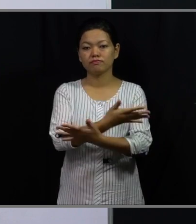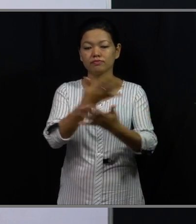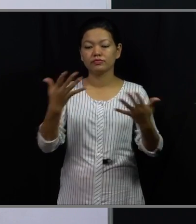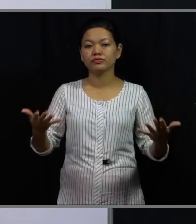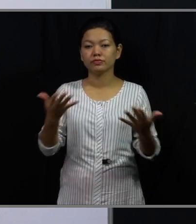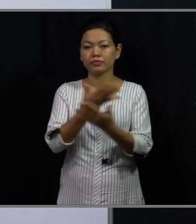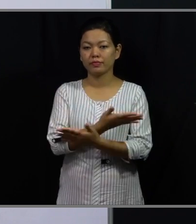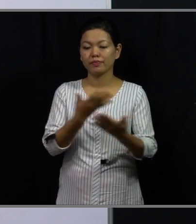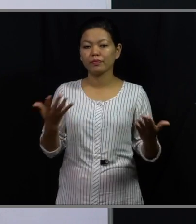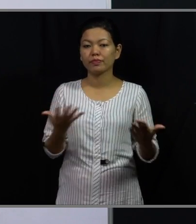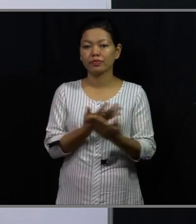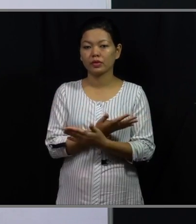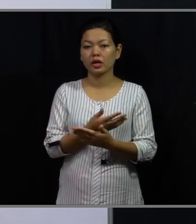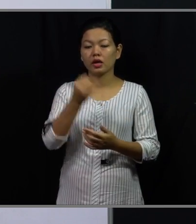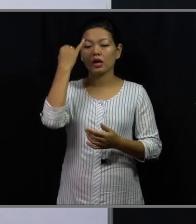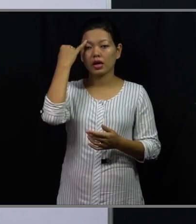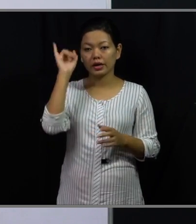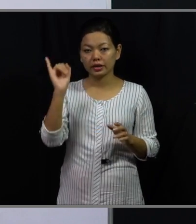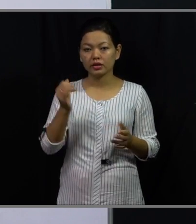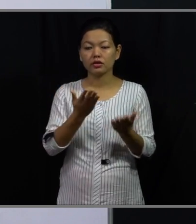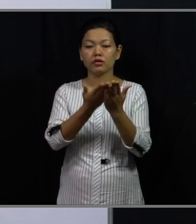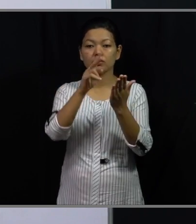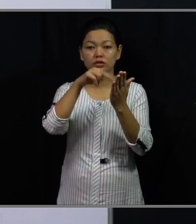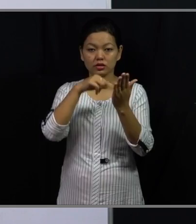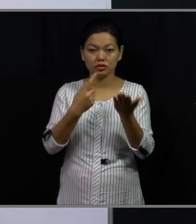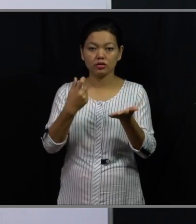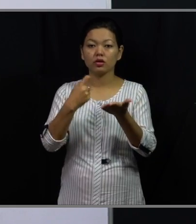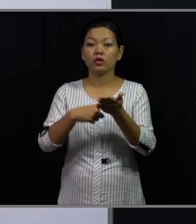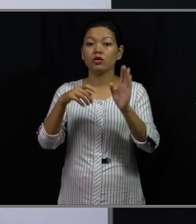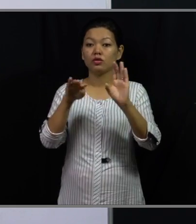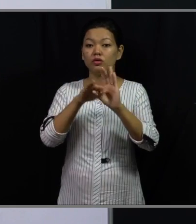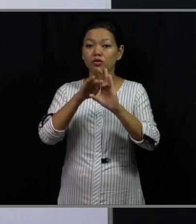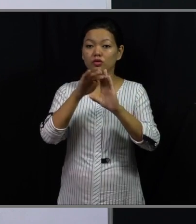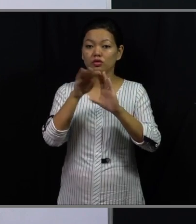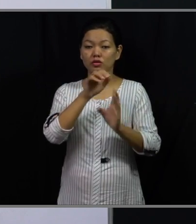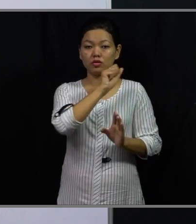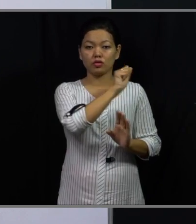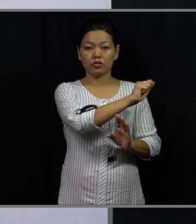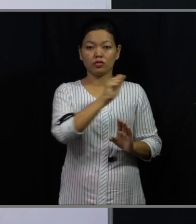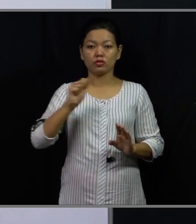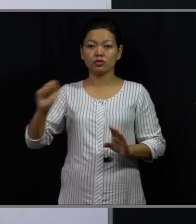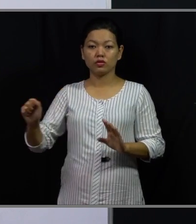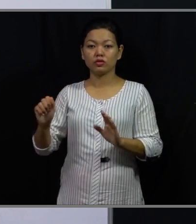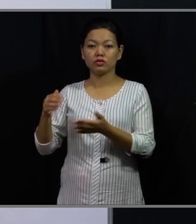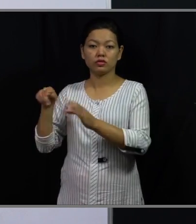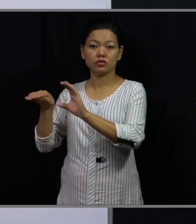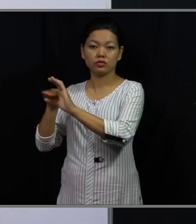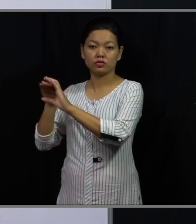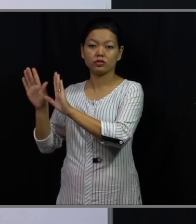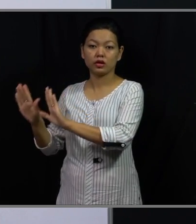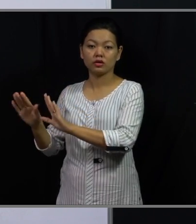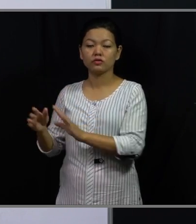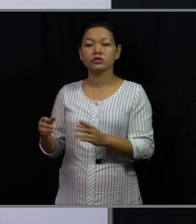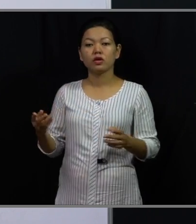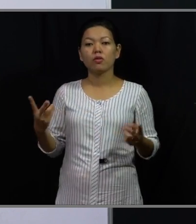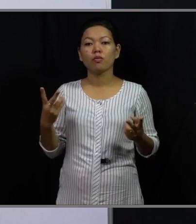the sociological aspects or the society of the particular era, okay, they take the sociological